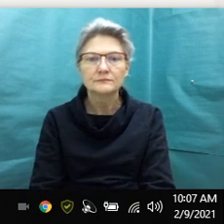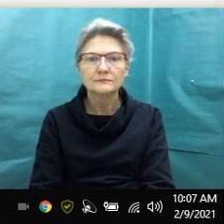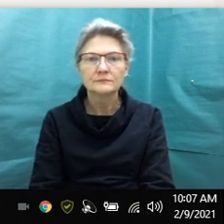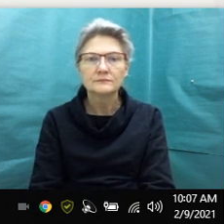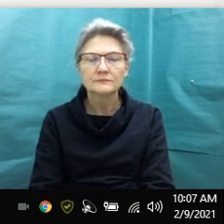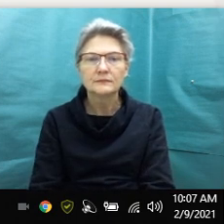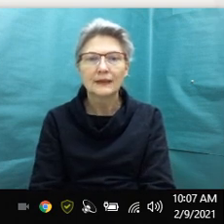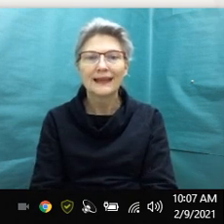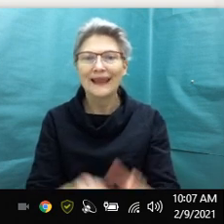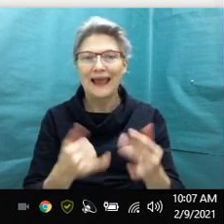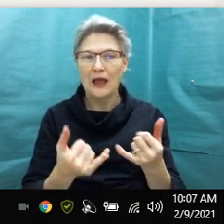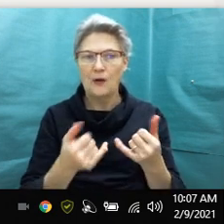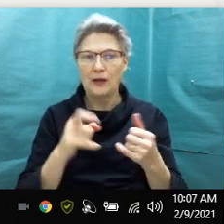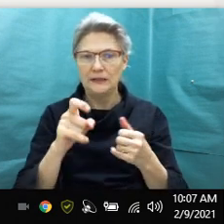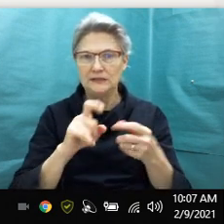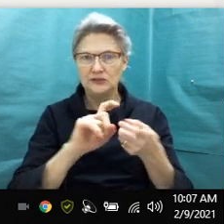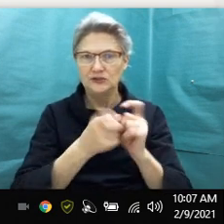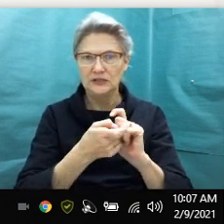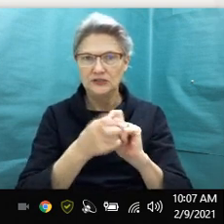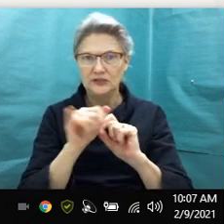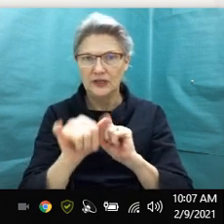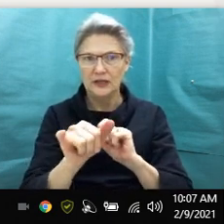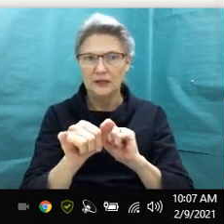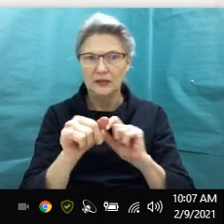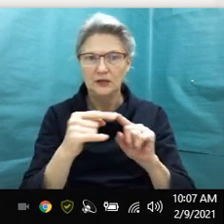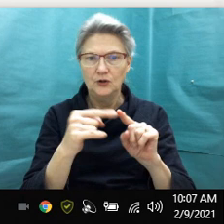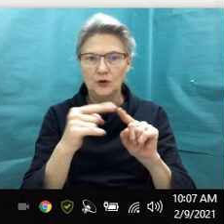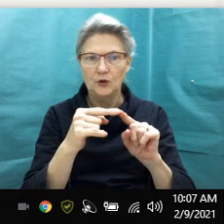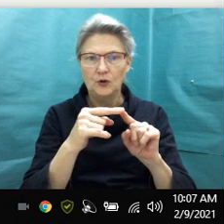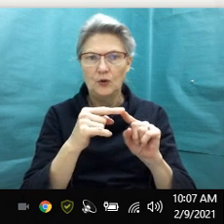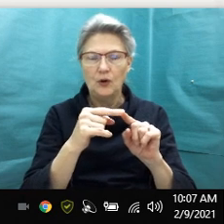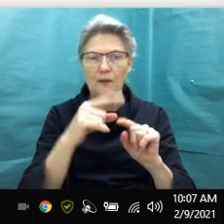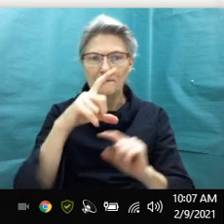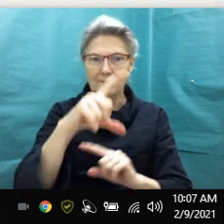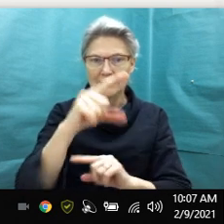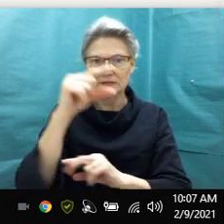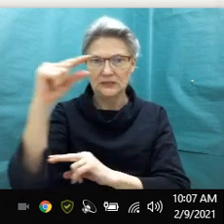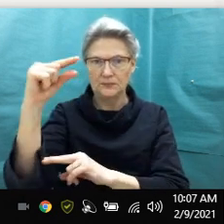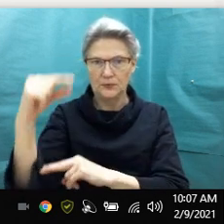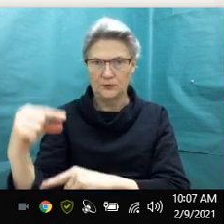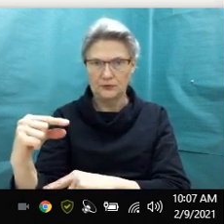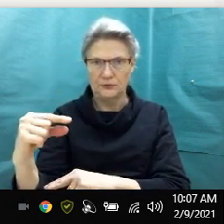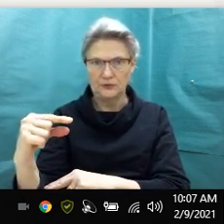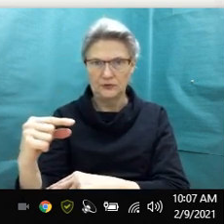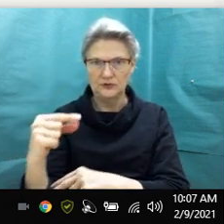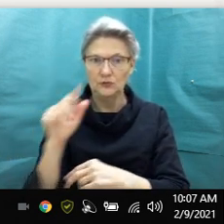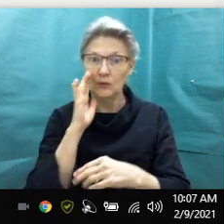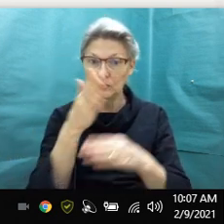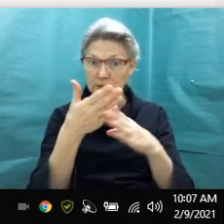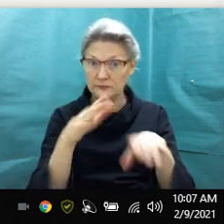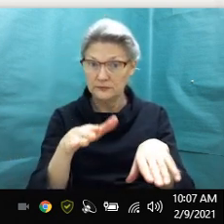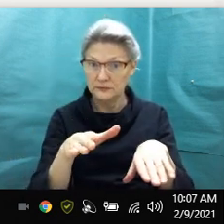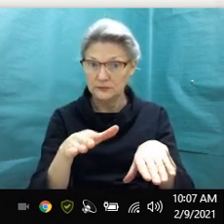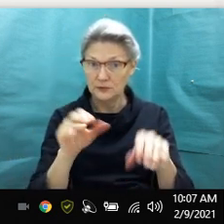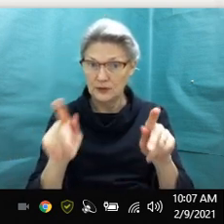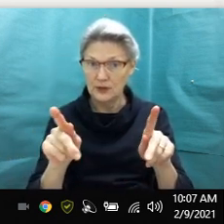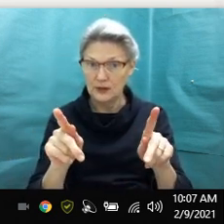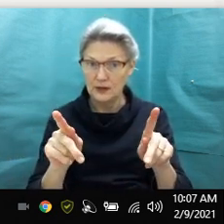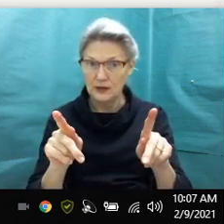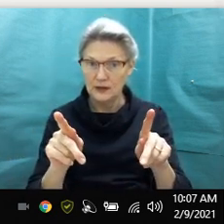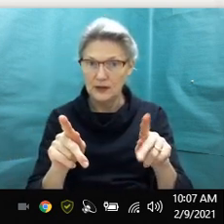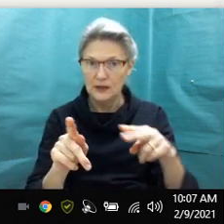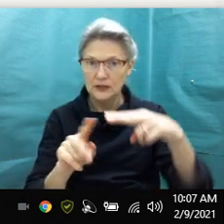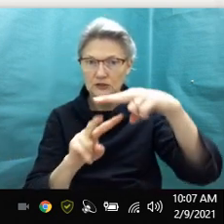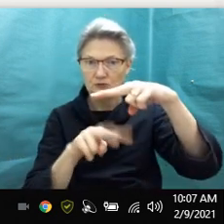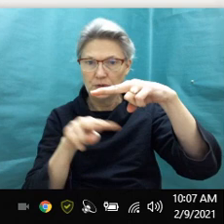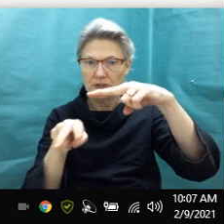thirds. But now I need to change this into a mixed number. So I'm going to divide. I'm going to